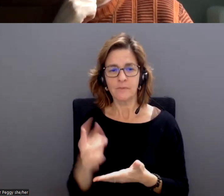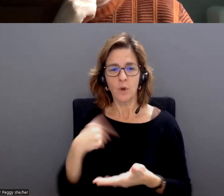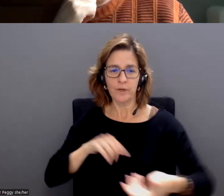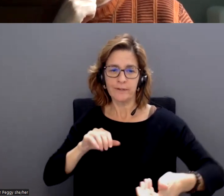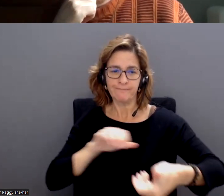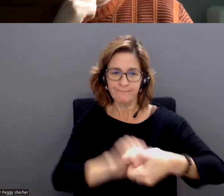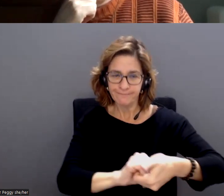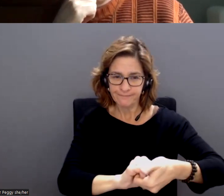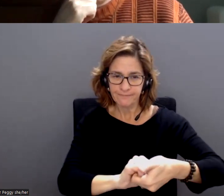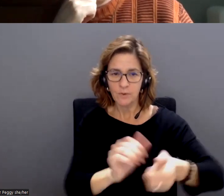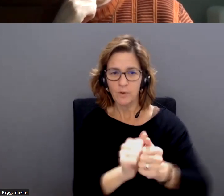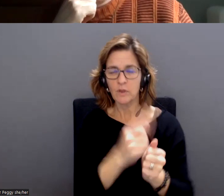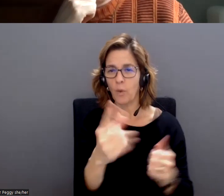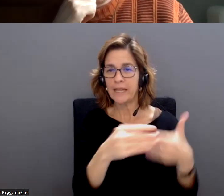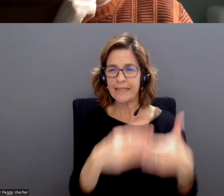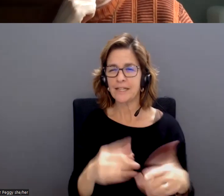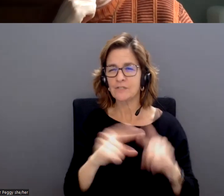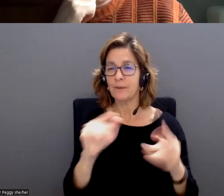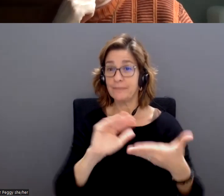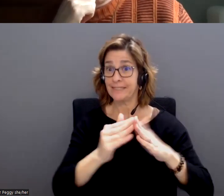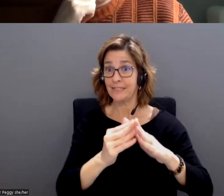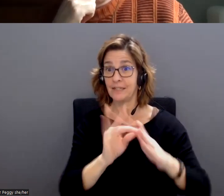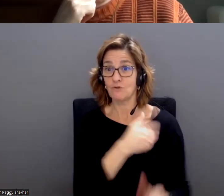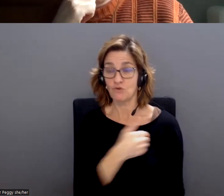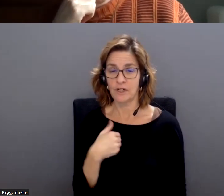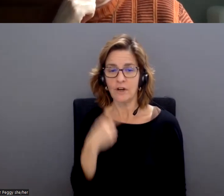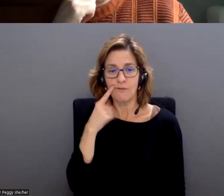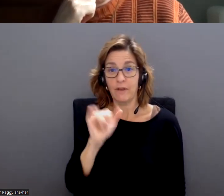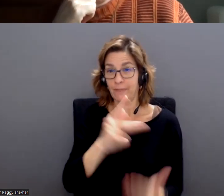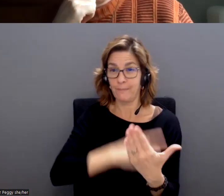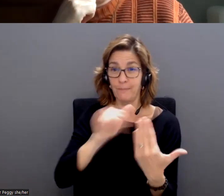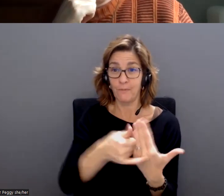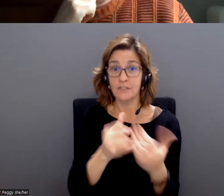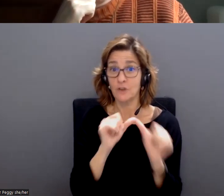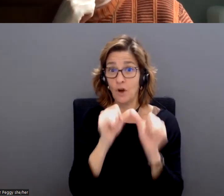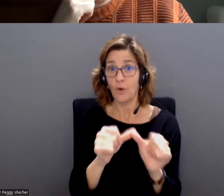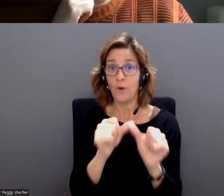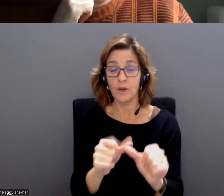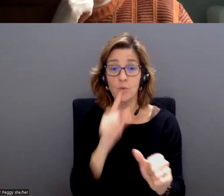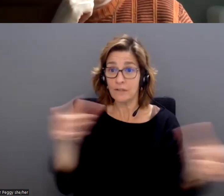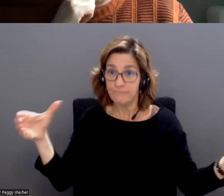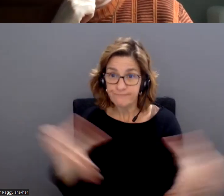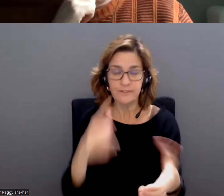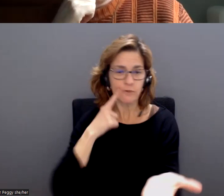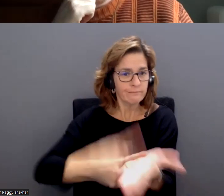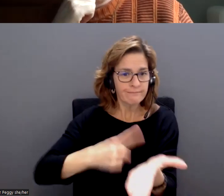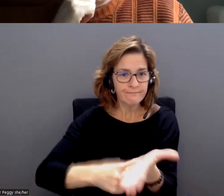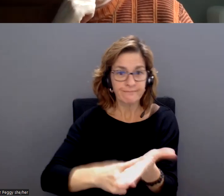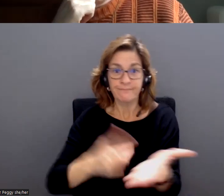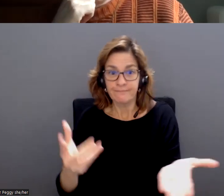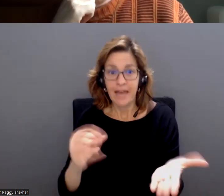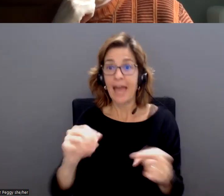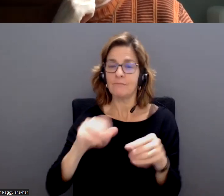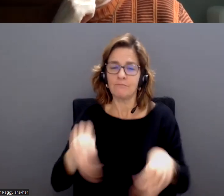one of the leaders from the city in that project, having conversations about and